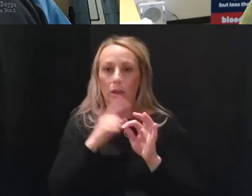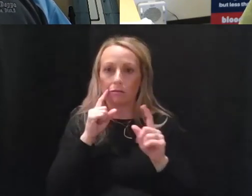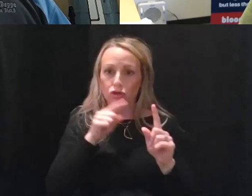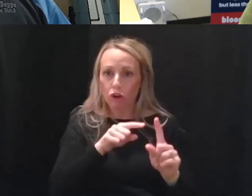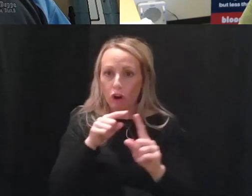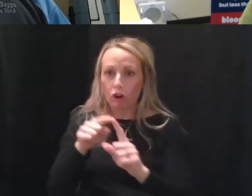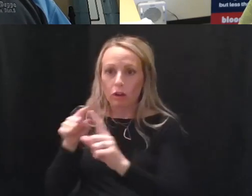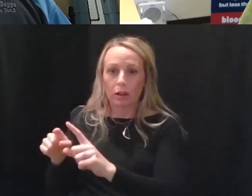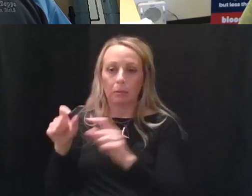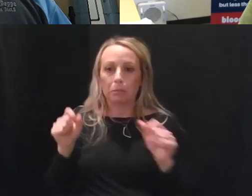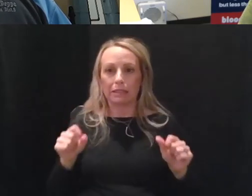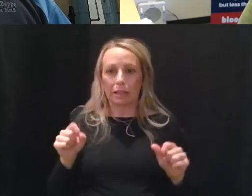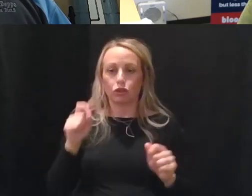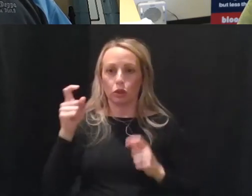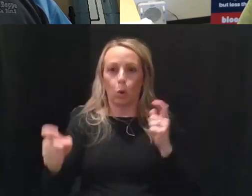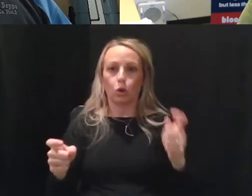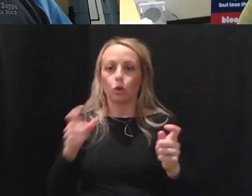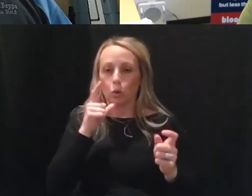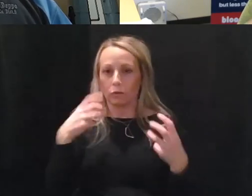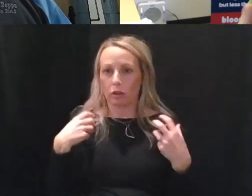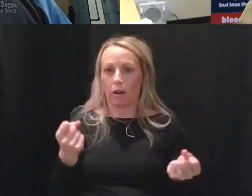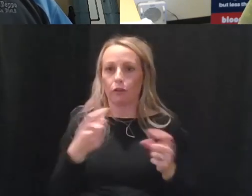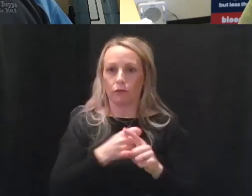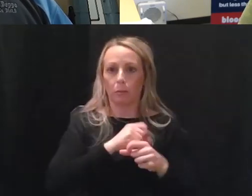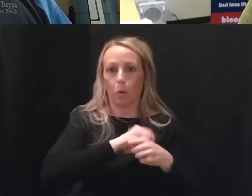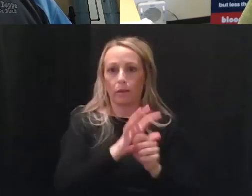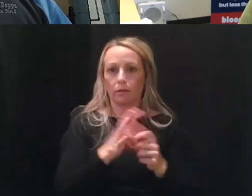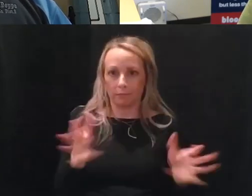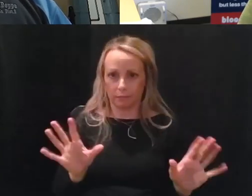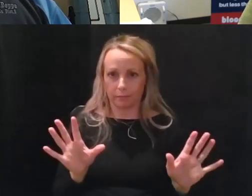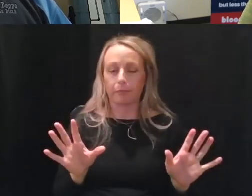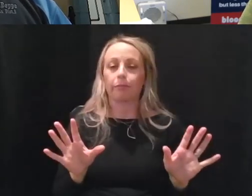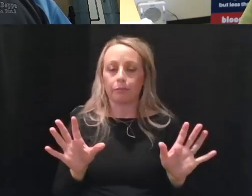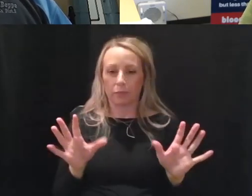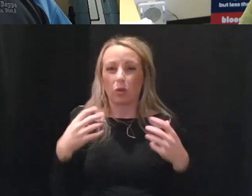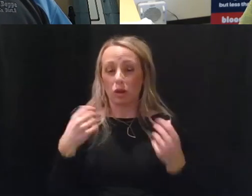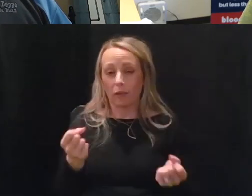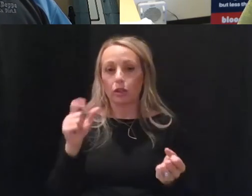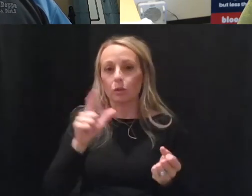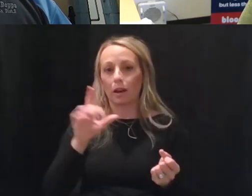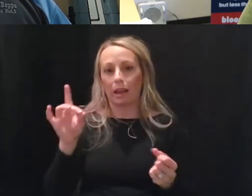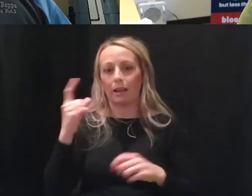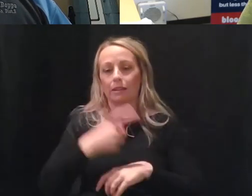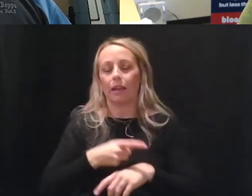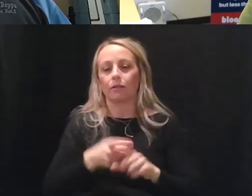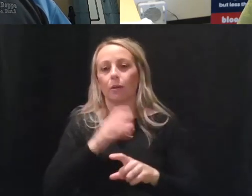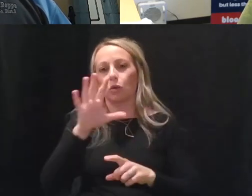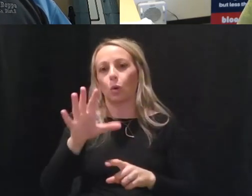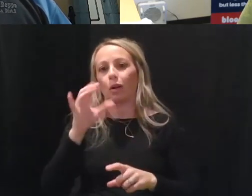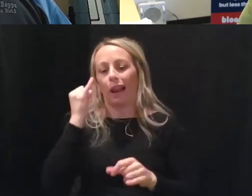potential donors who have recovered. And recovery is 28 days after your last symptom